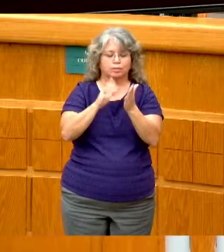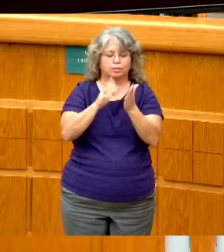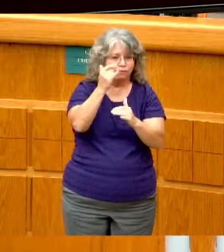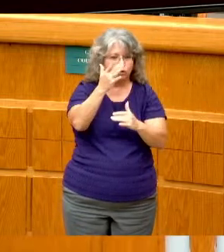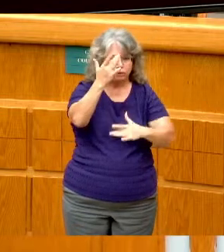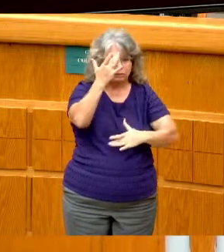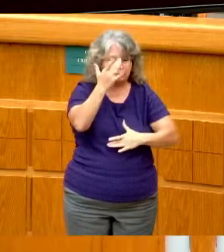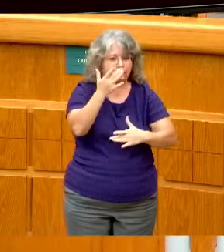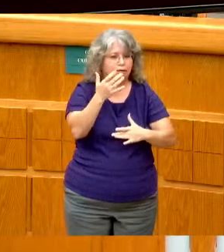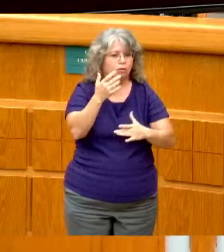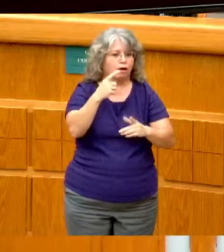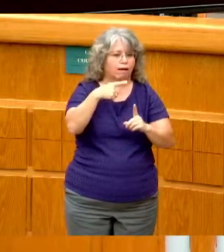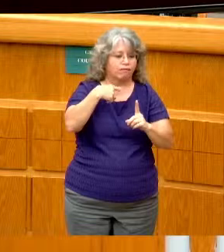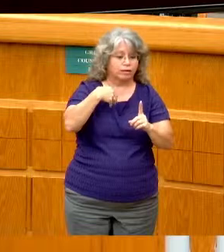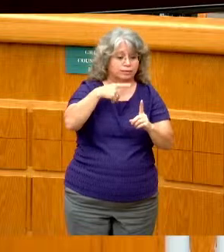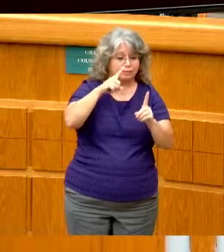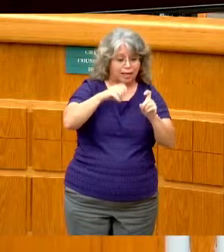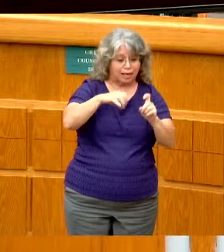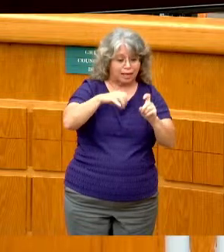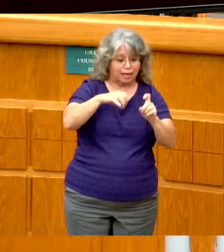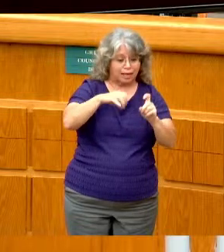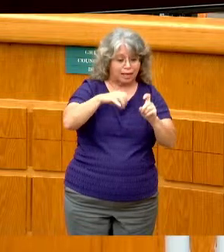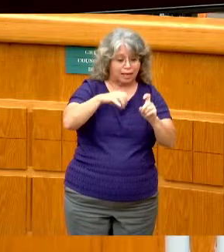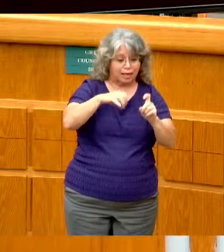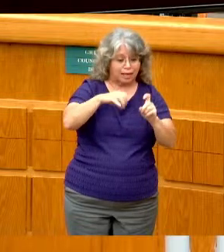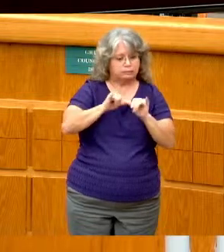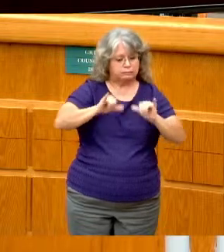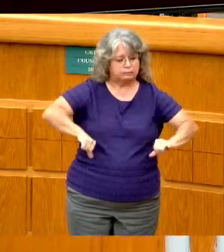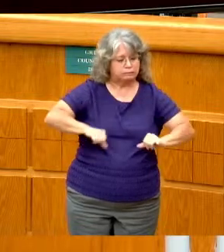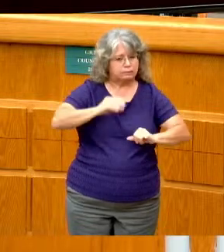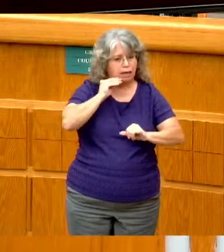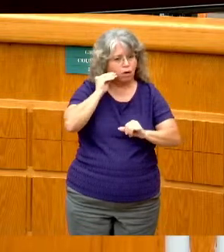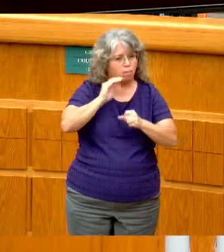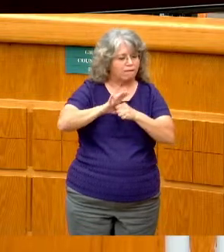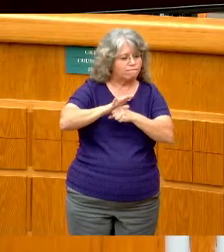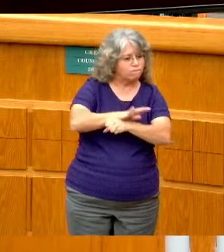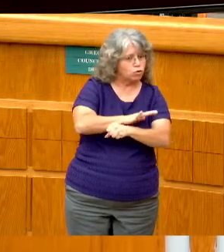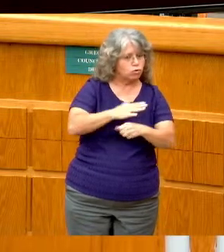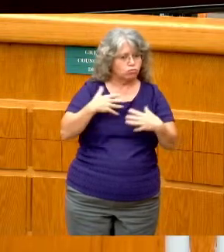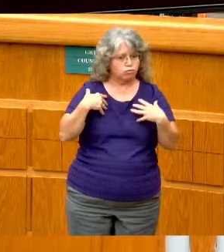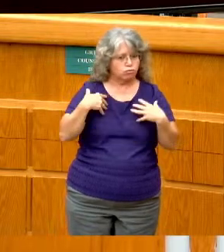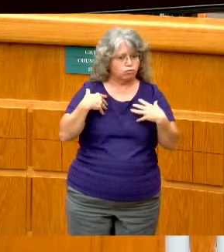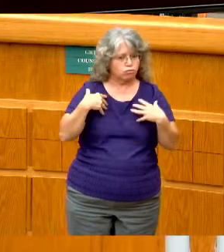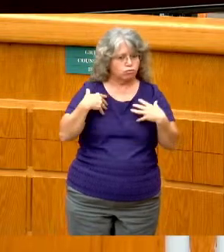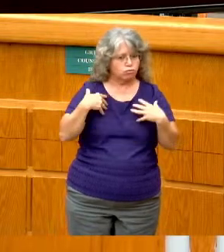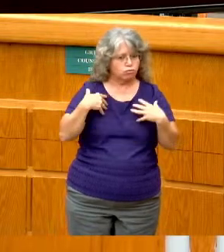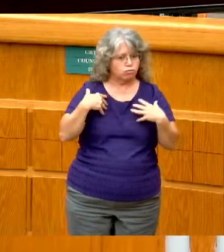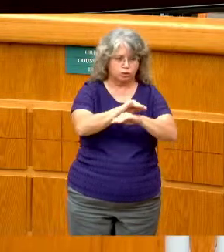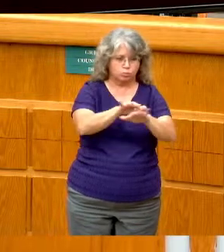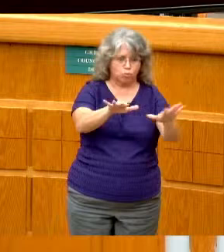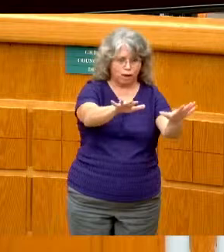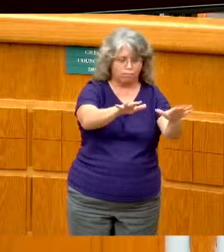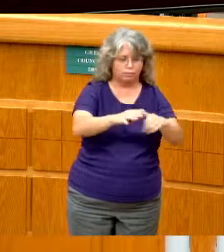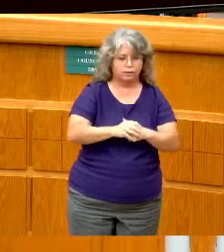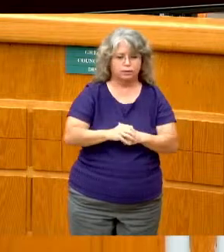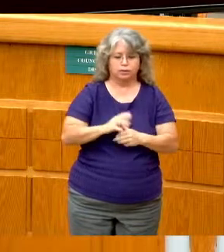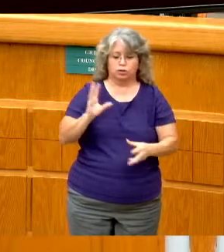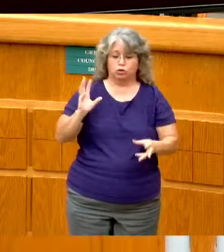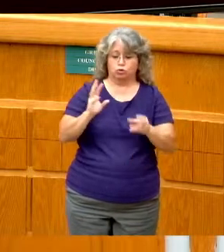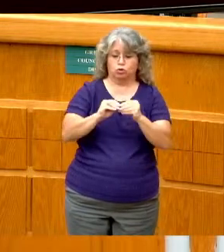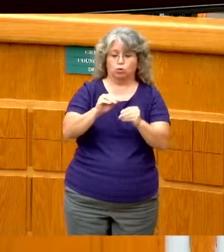time, completely recover, so that way you don't spread this virus to others. The total of the numbers together is a